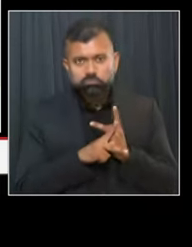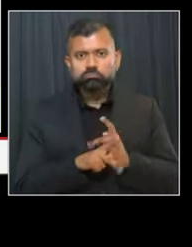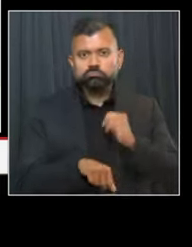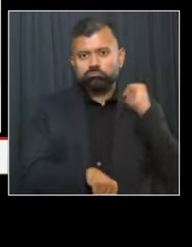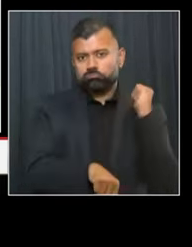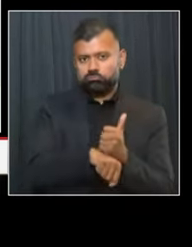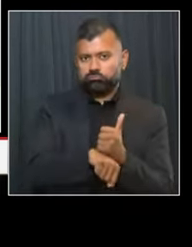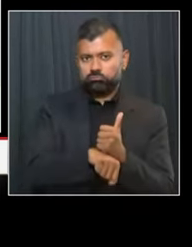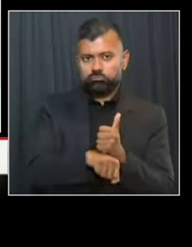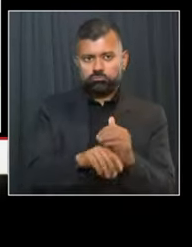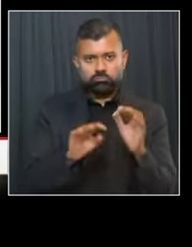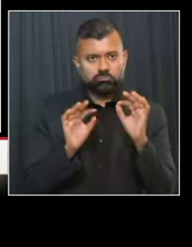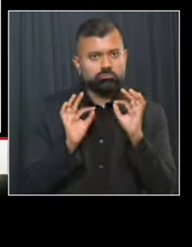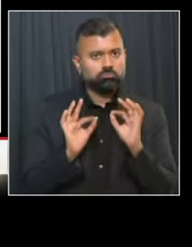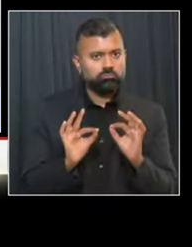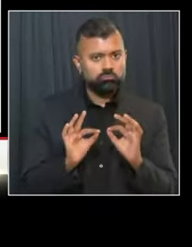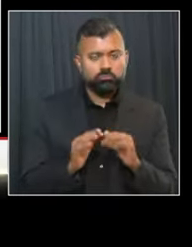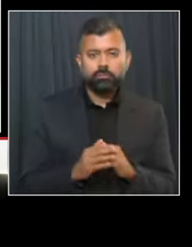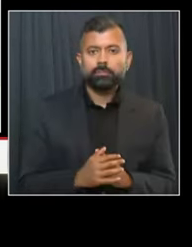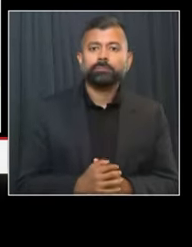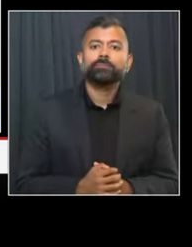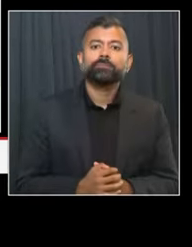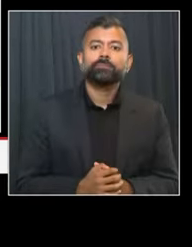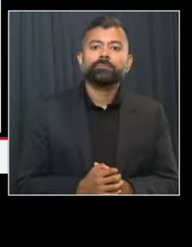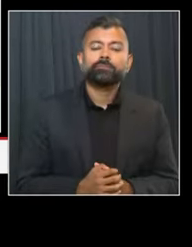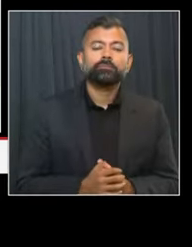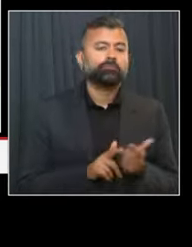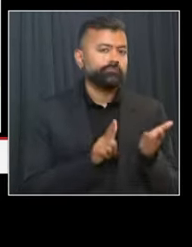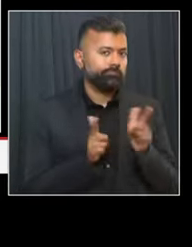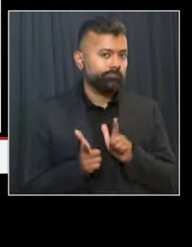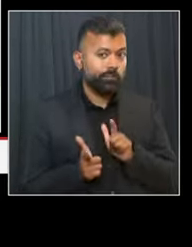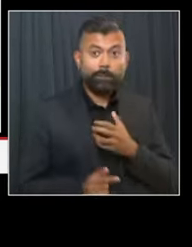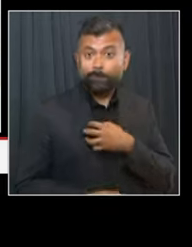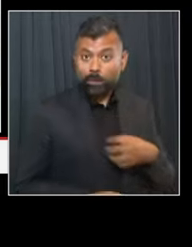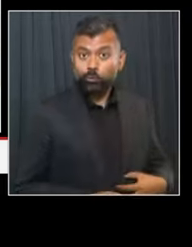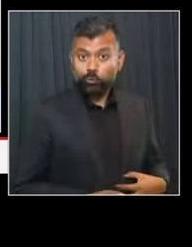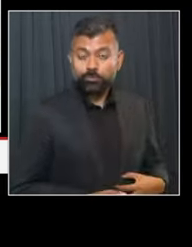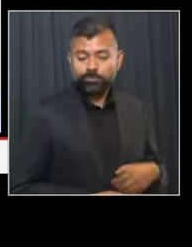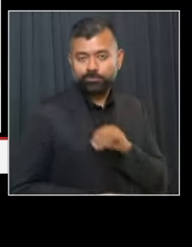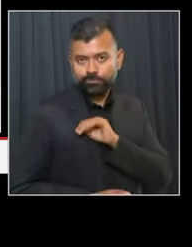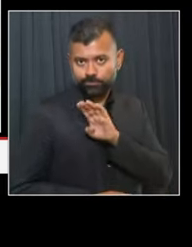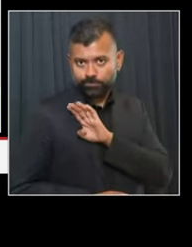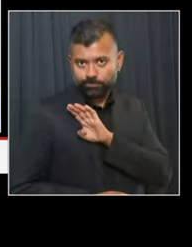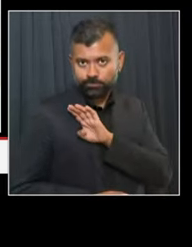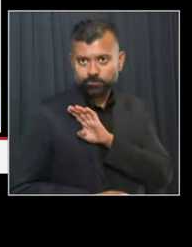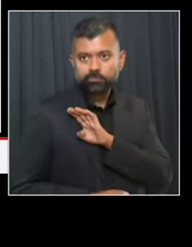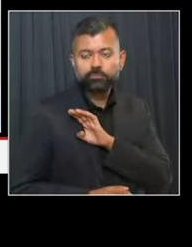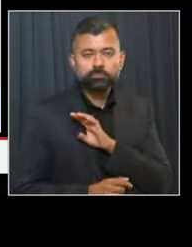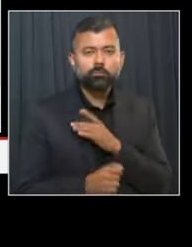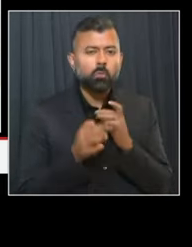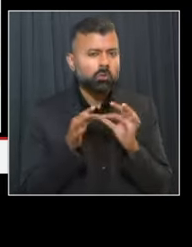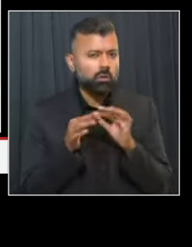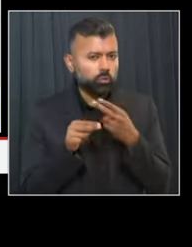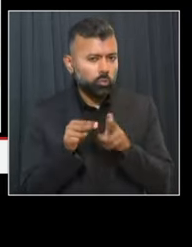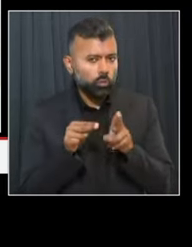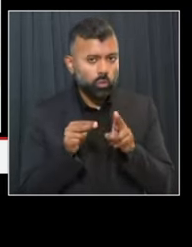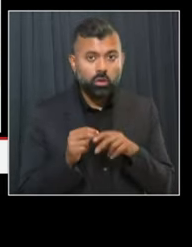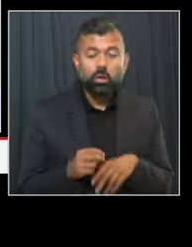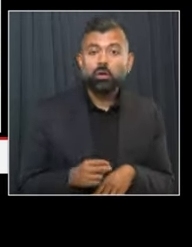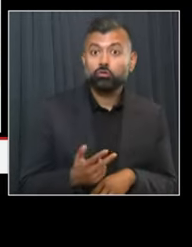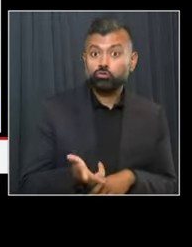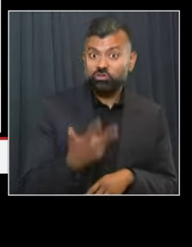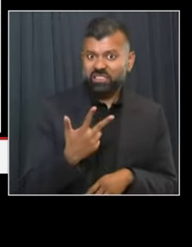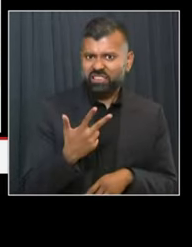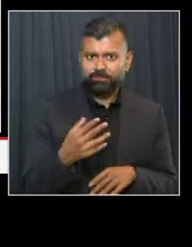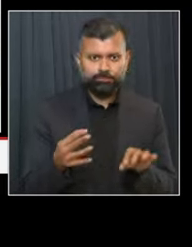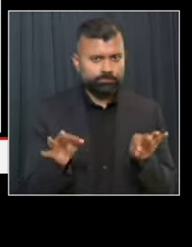that. Okay, so I'll try to go quickly. You've seen some of this, but these are 3 important questions that guide my decisions